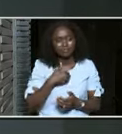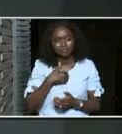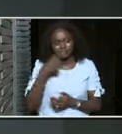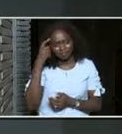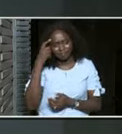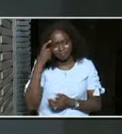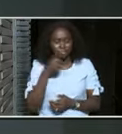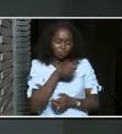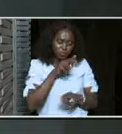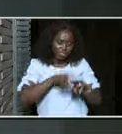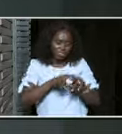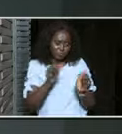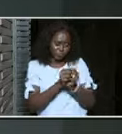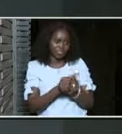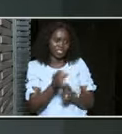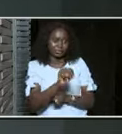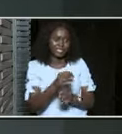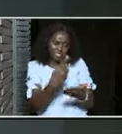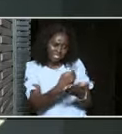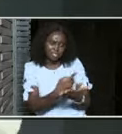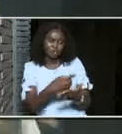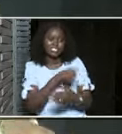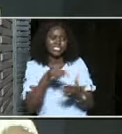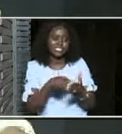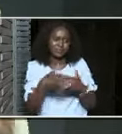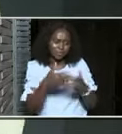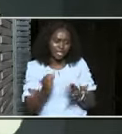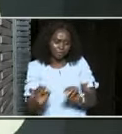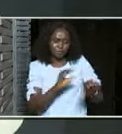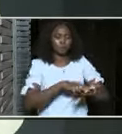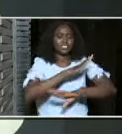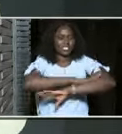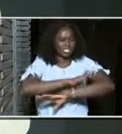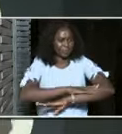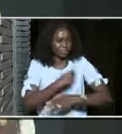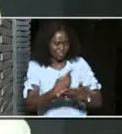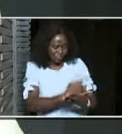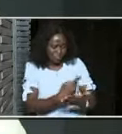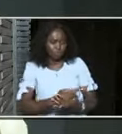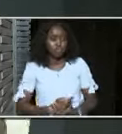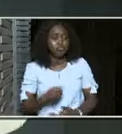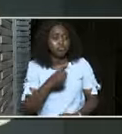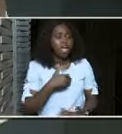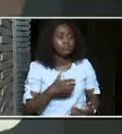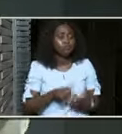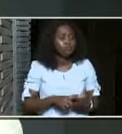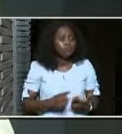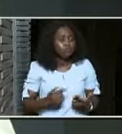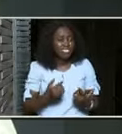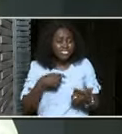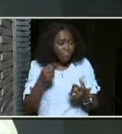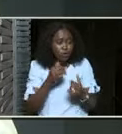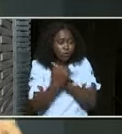You sit down together with them, discuss this issue, put it on the table. You have to survive. The country has to move